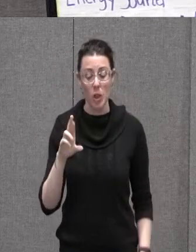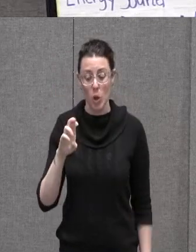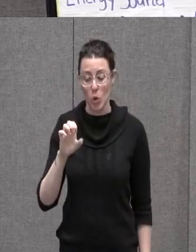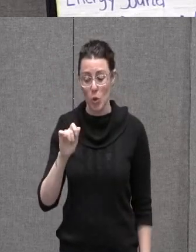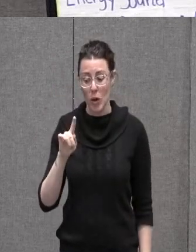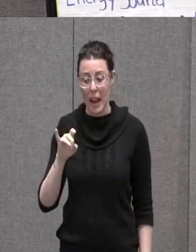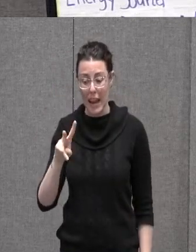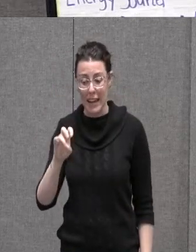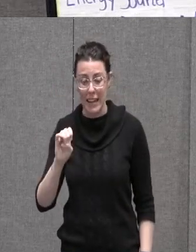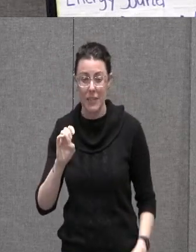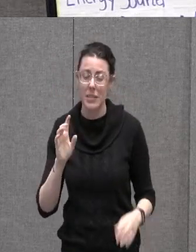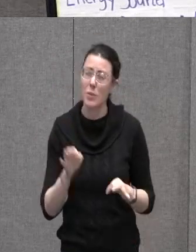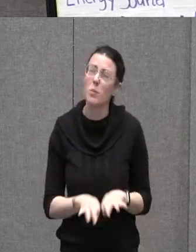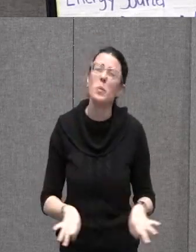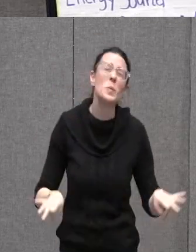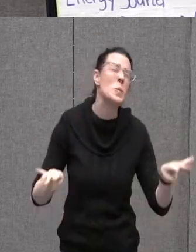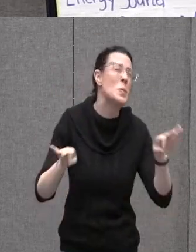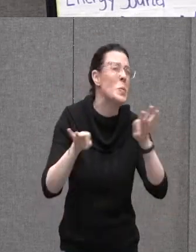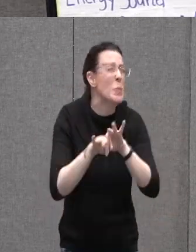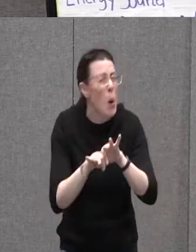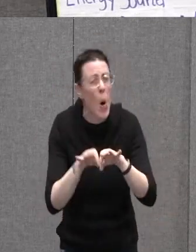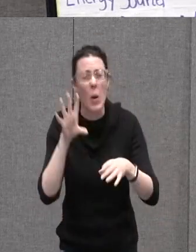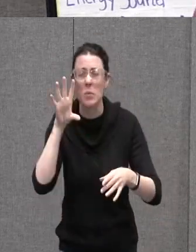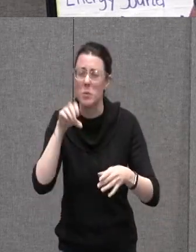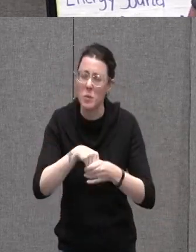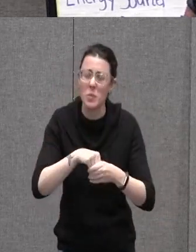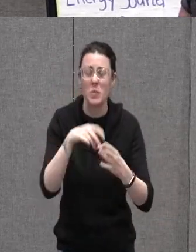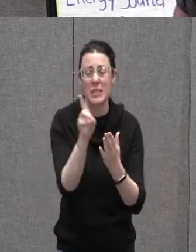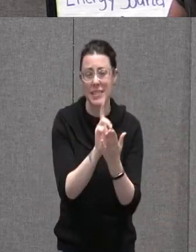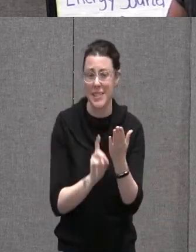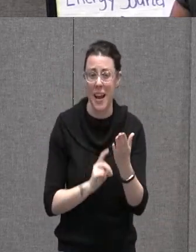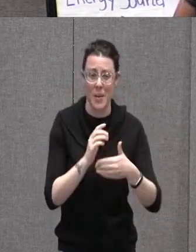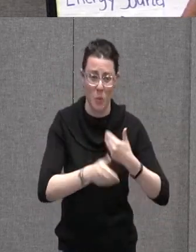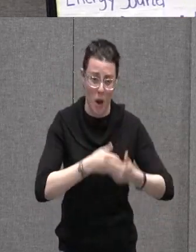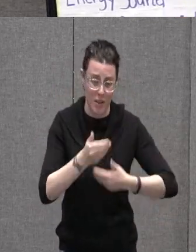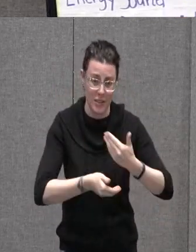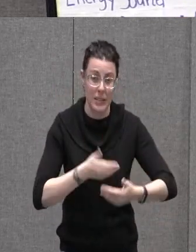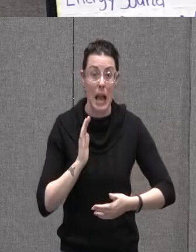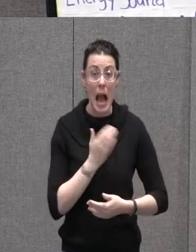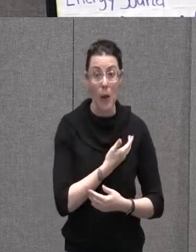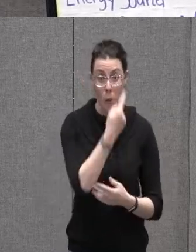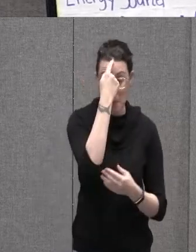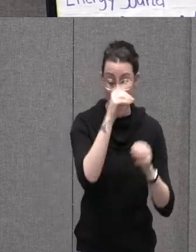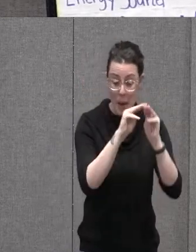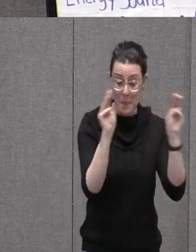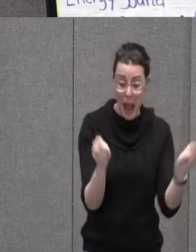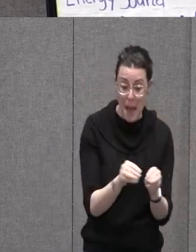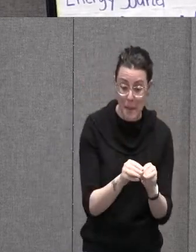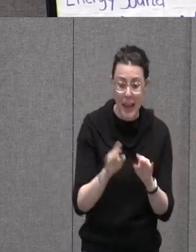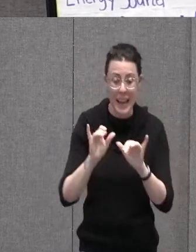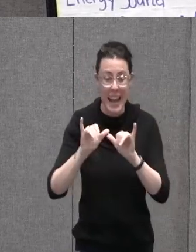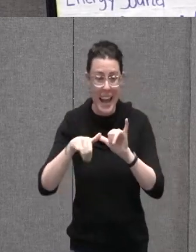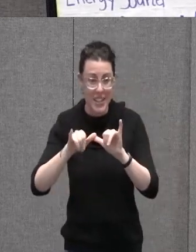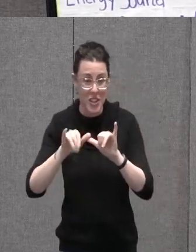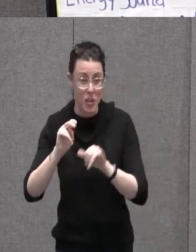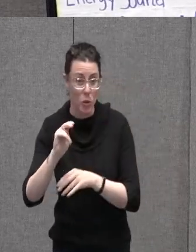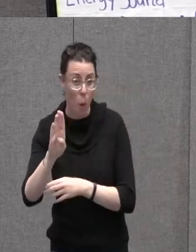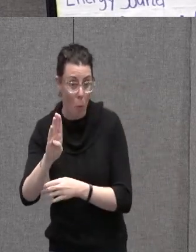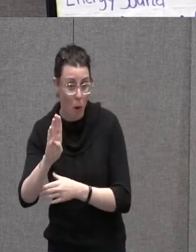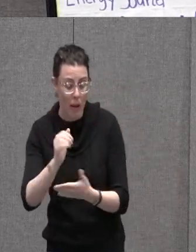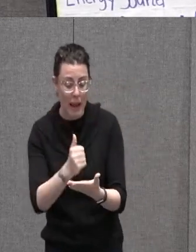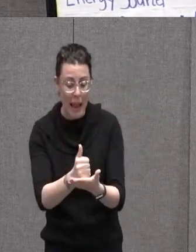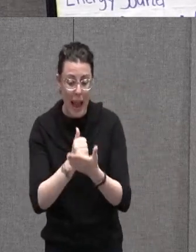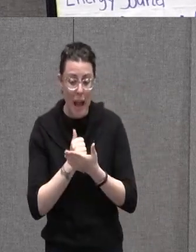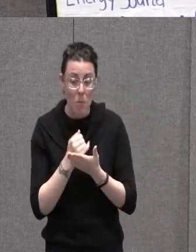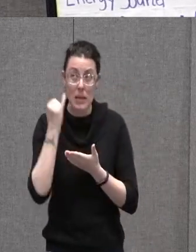that is so important. I was just going to jump into that. Our mind map and our engineering notebook help us record our